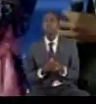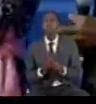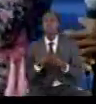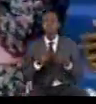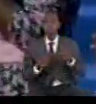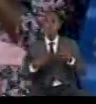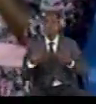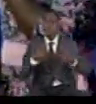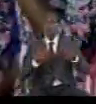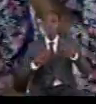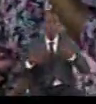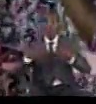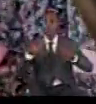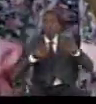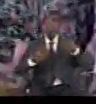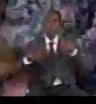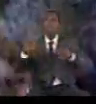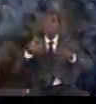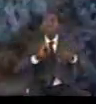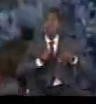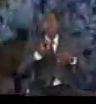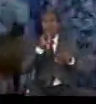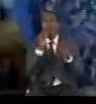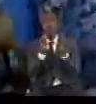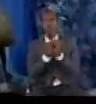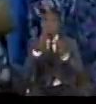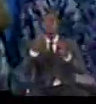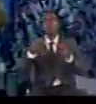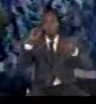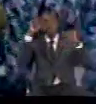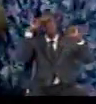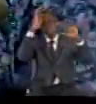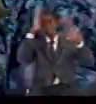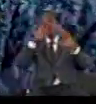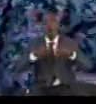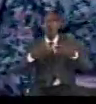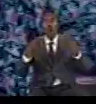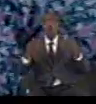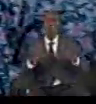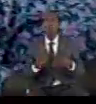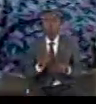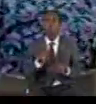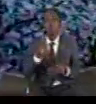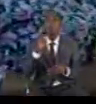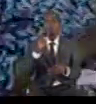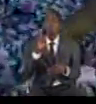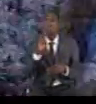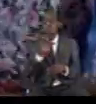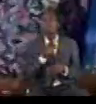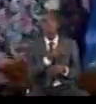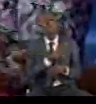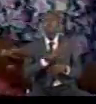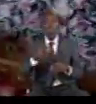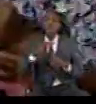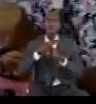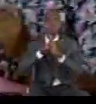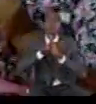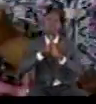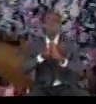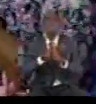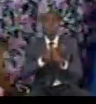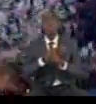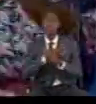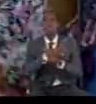Because I am with my Father. Open up. We sing, no boundaries,